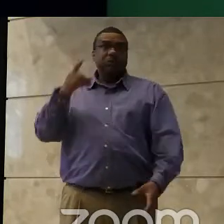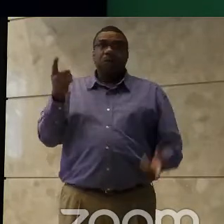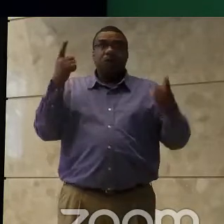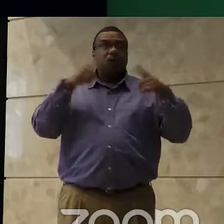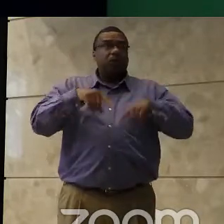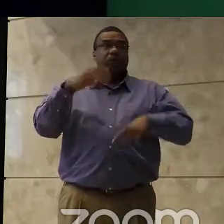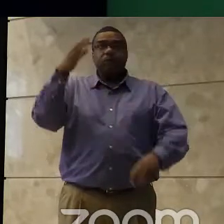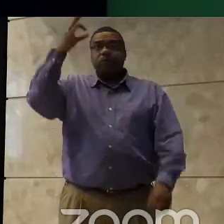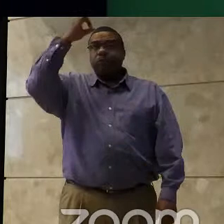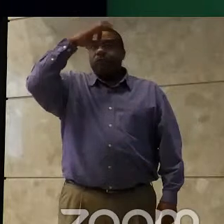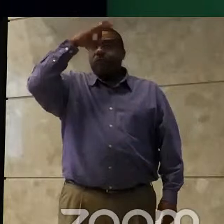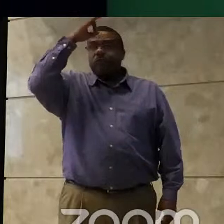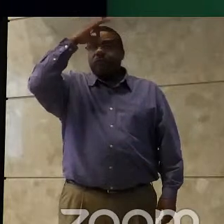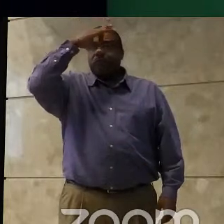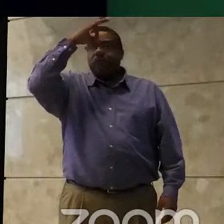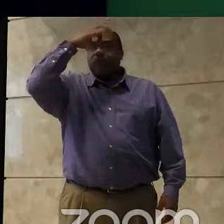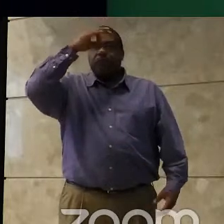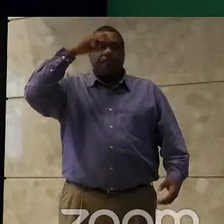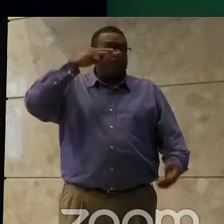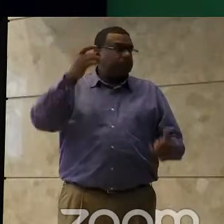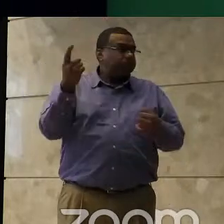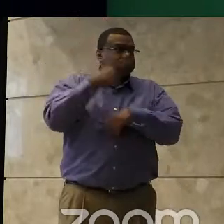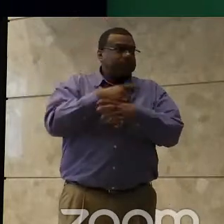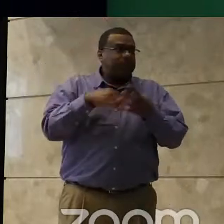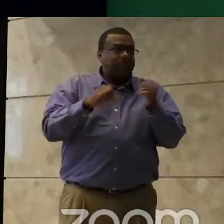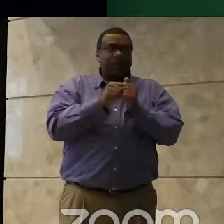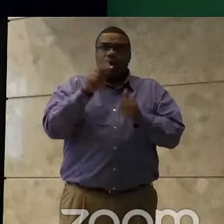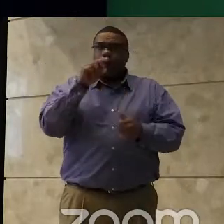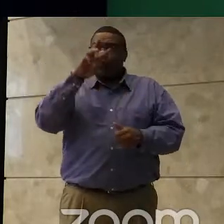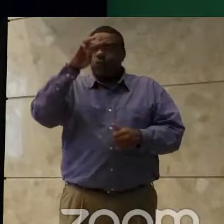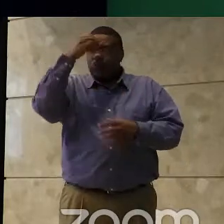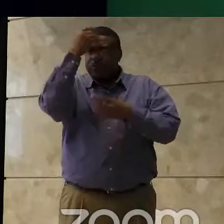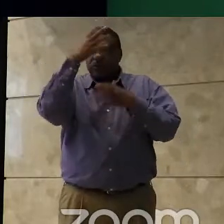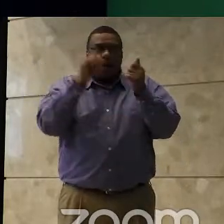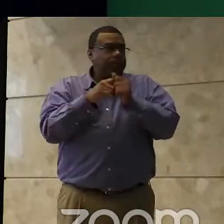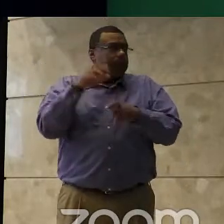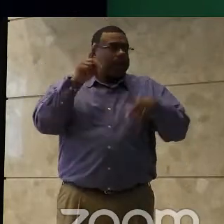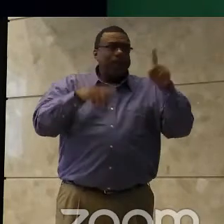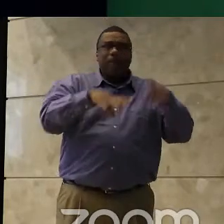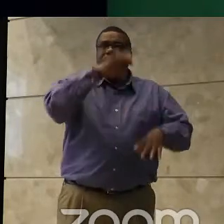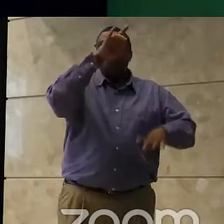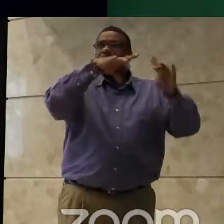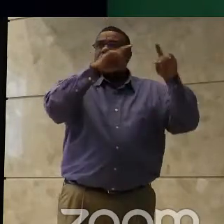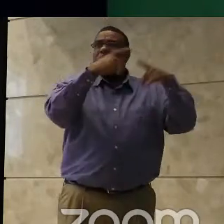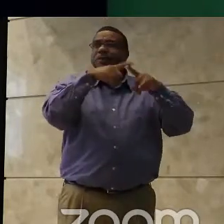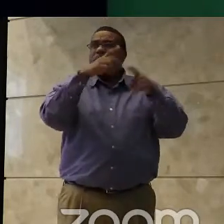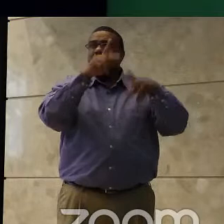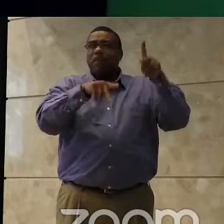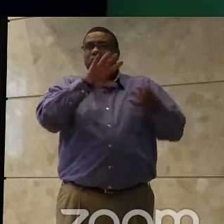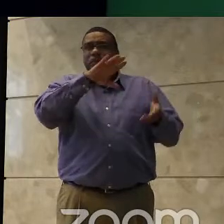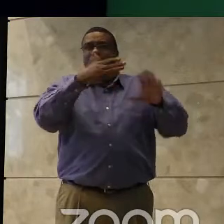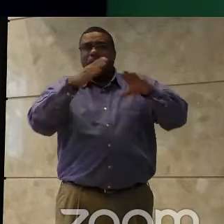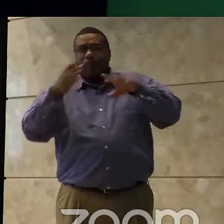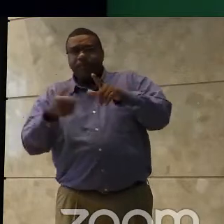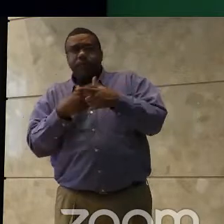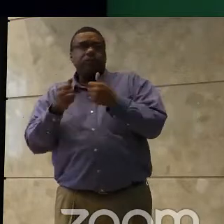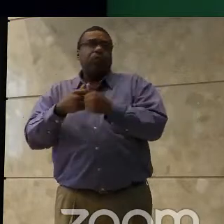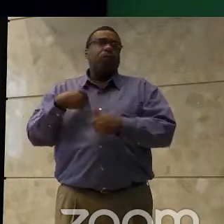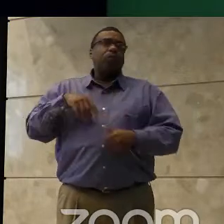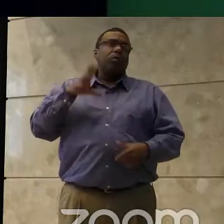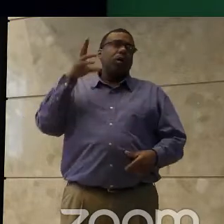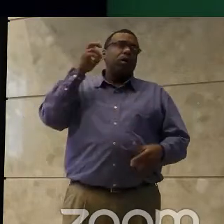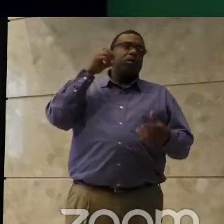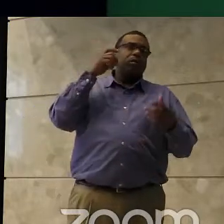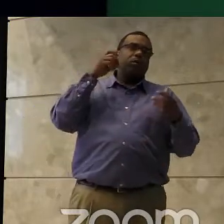happen. And all that day, we kept getting the news about people being found. And then we started hearing about